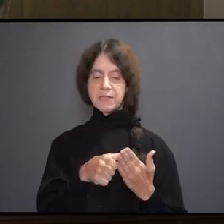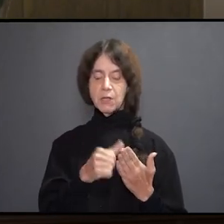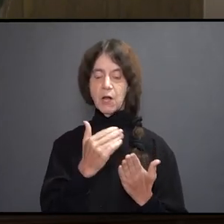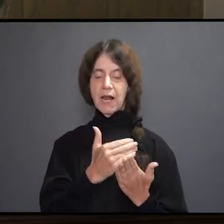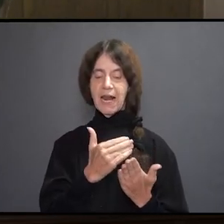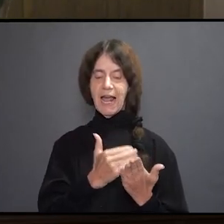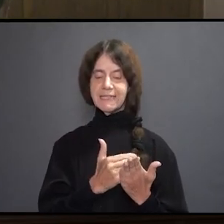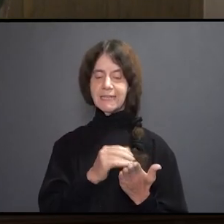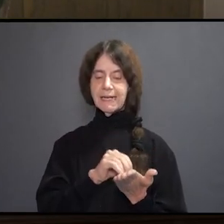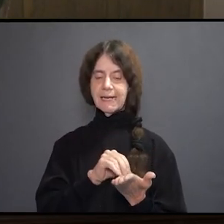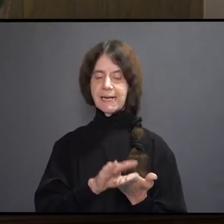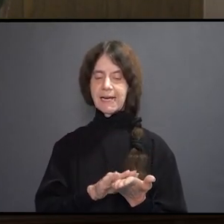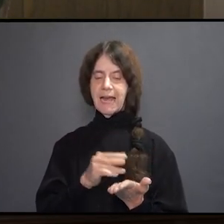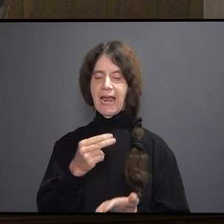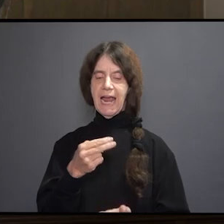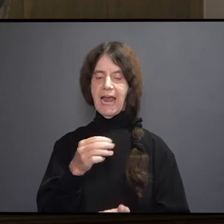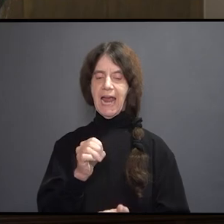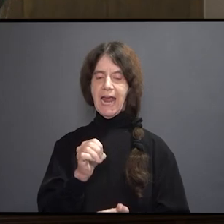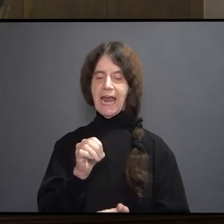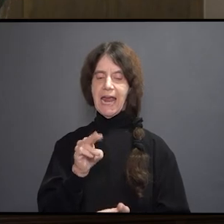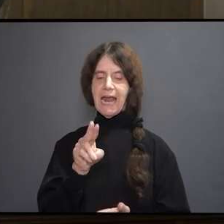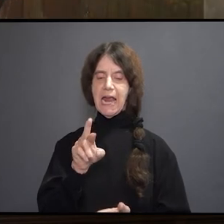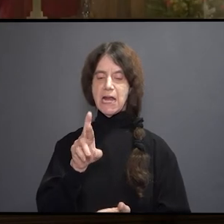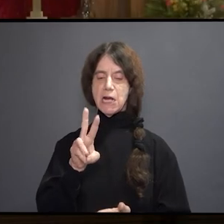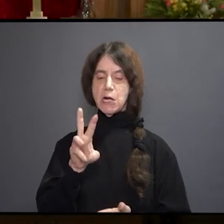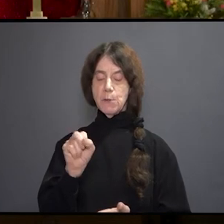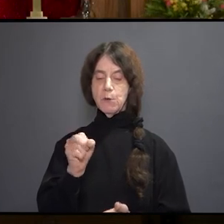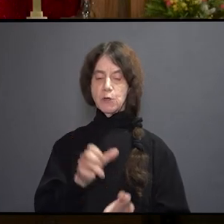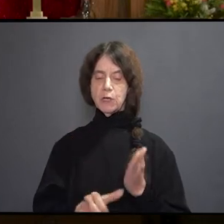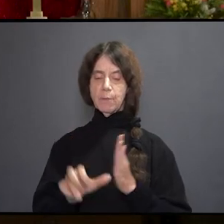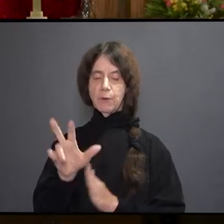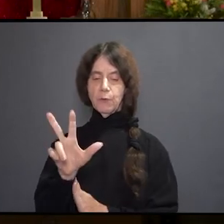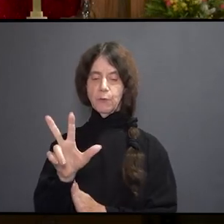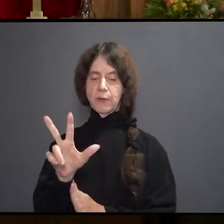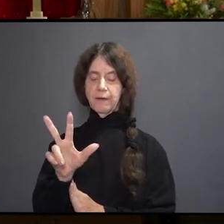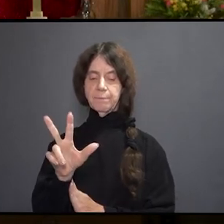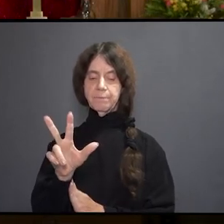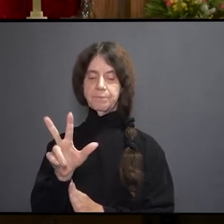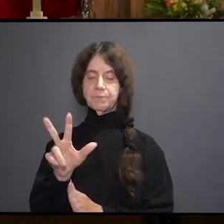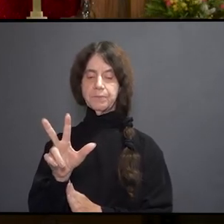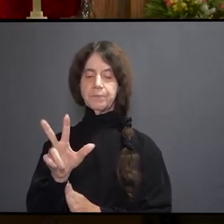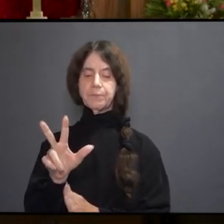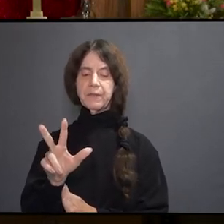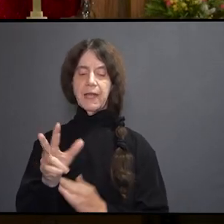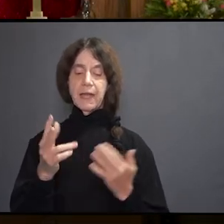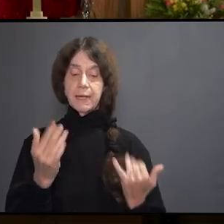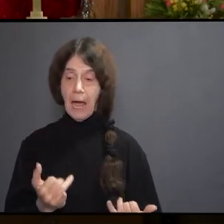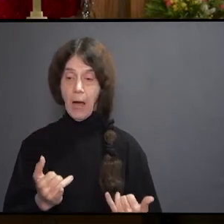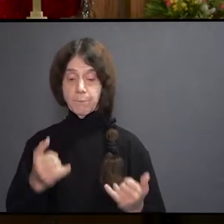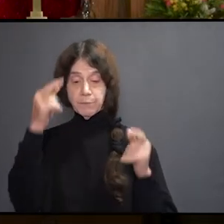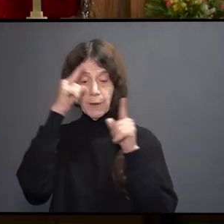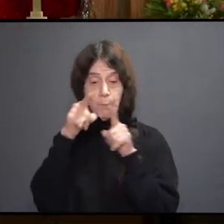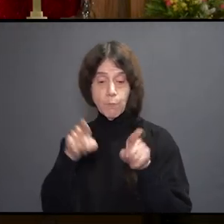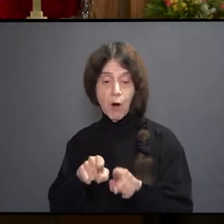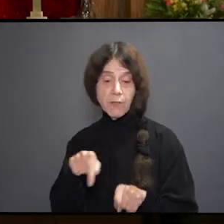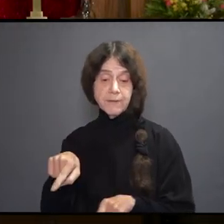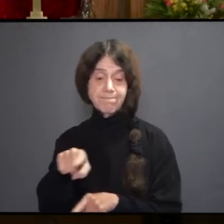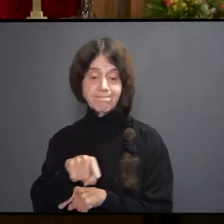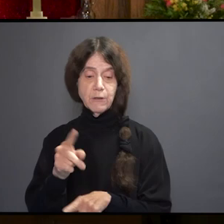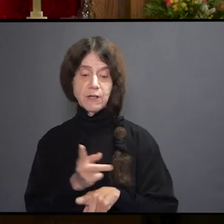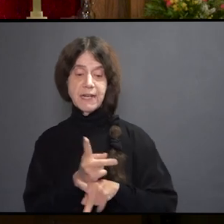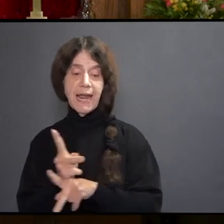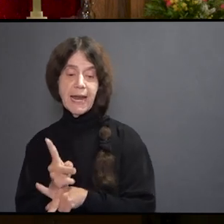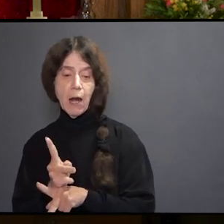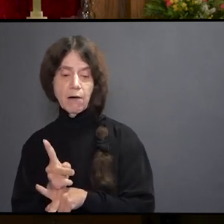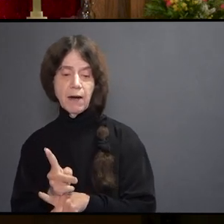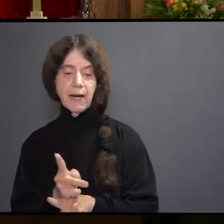The epistle lesson is written in Hebrews chapter 3. The writer gives us the inspired word of God. He writes,